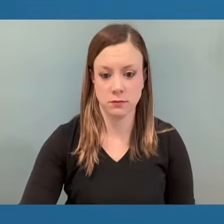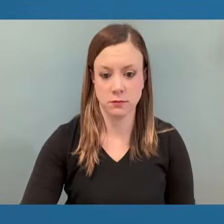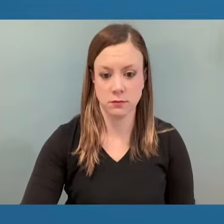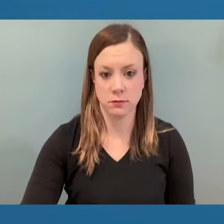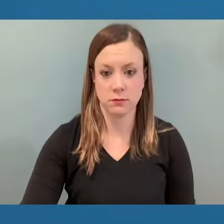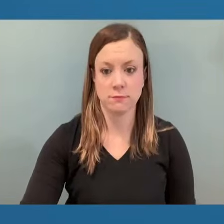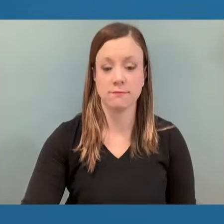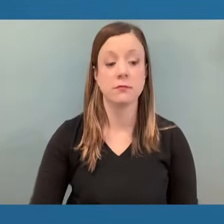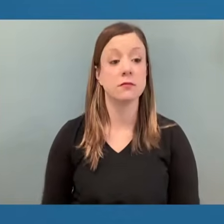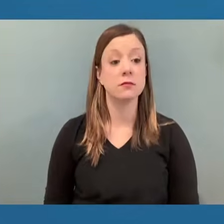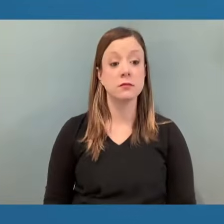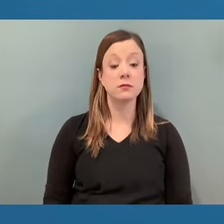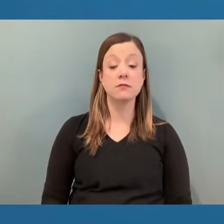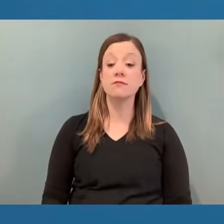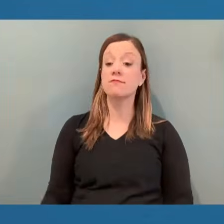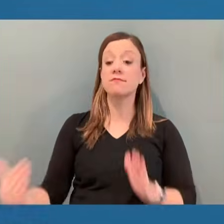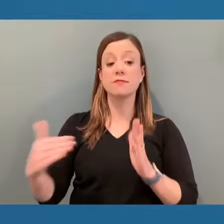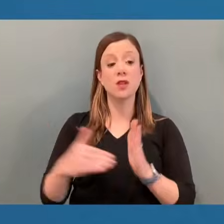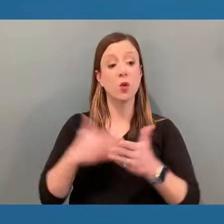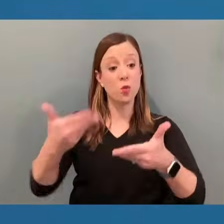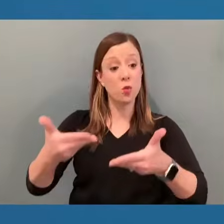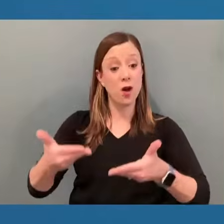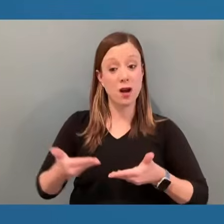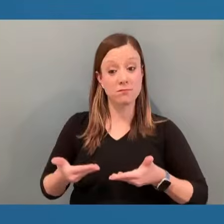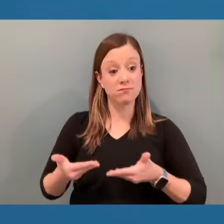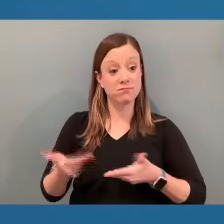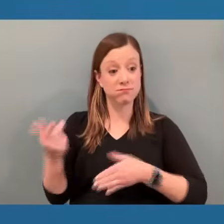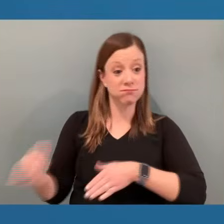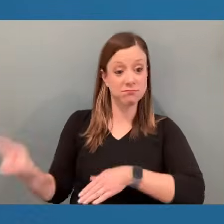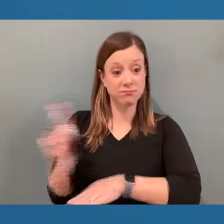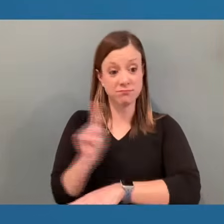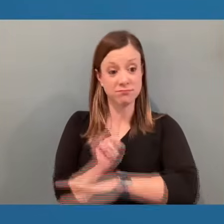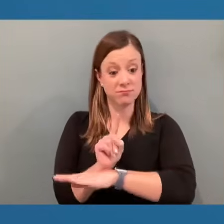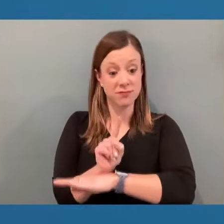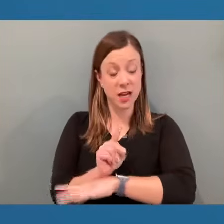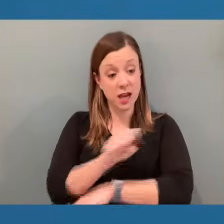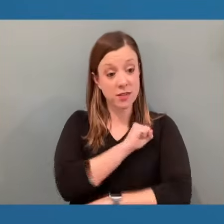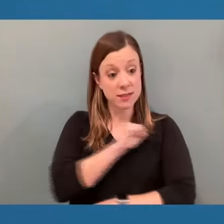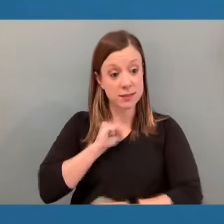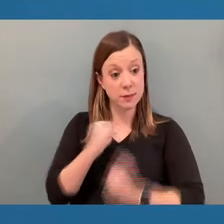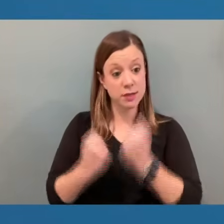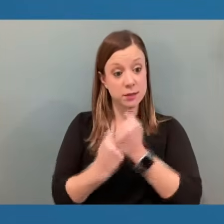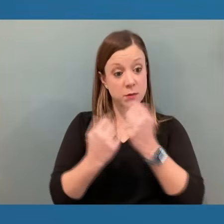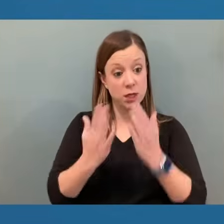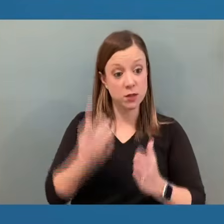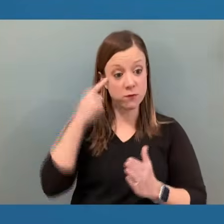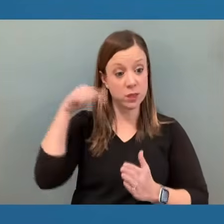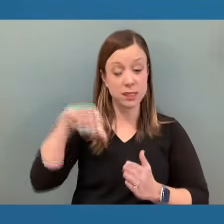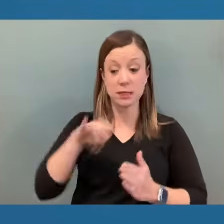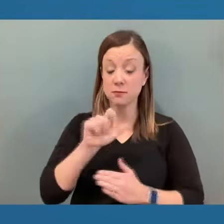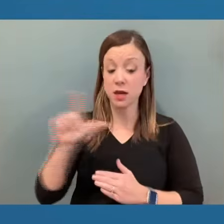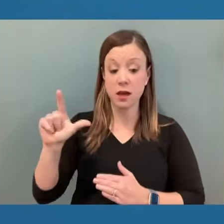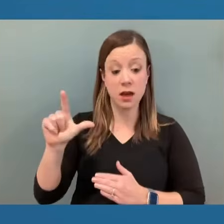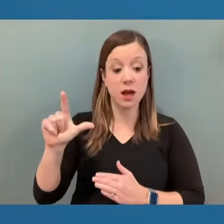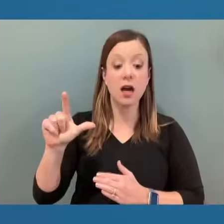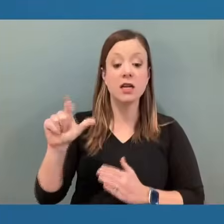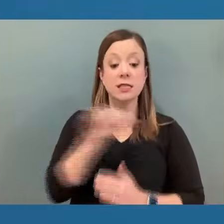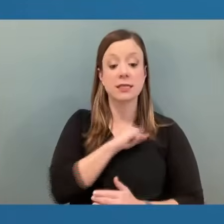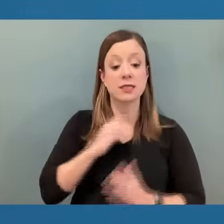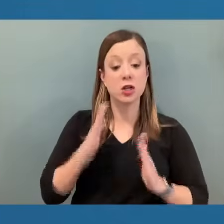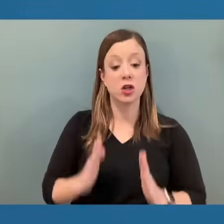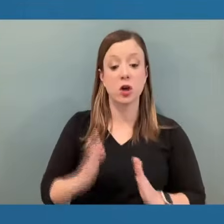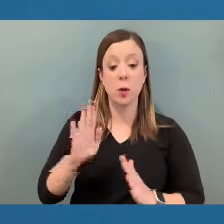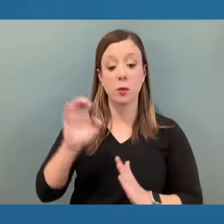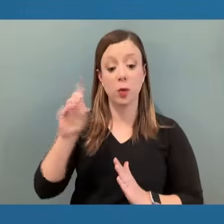you. Let me welcome to the podium the Senate sponsor of this bill, Senator Brad Hoylman-Siegel. Thank you,